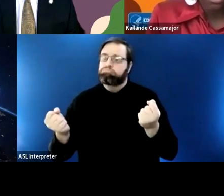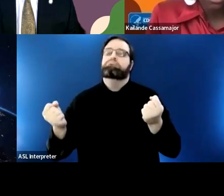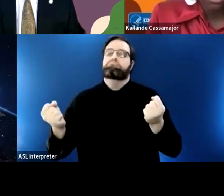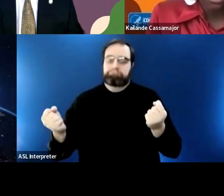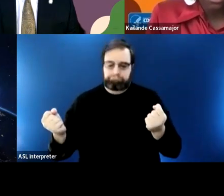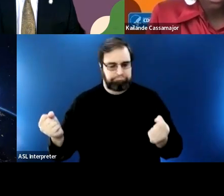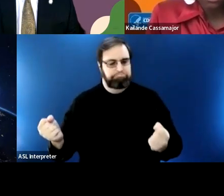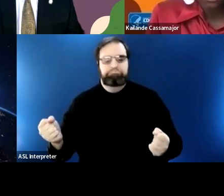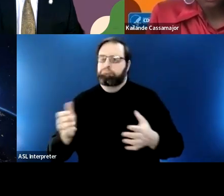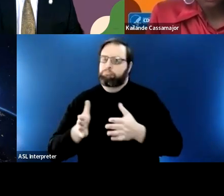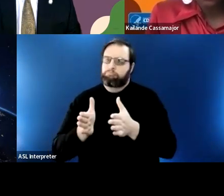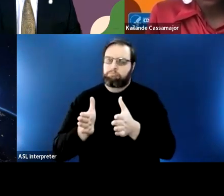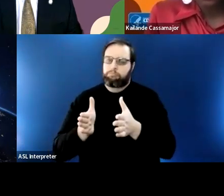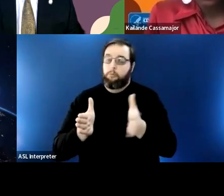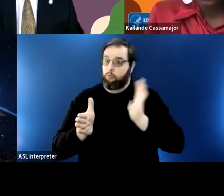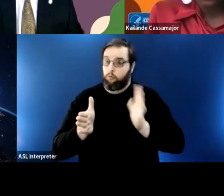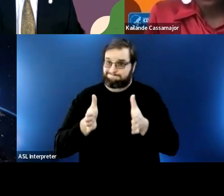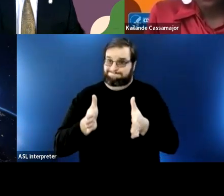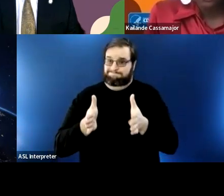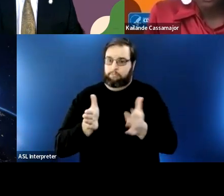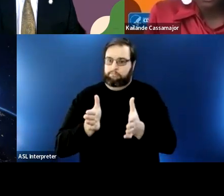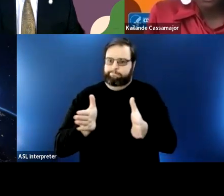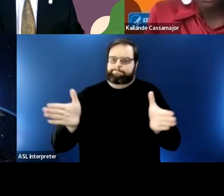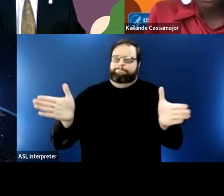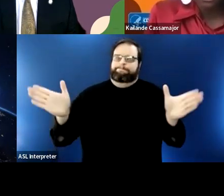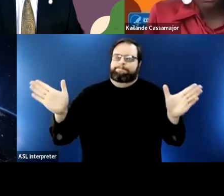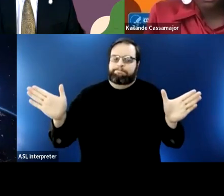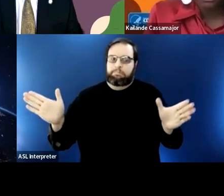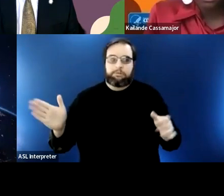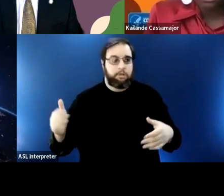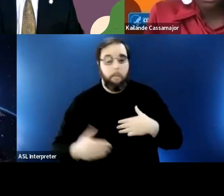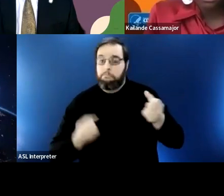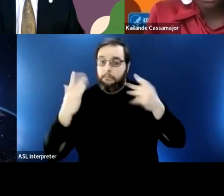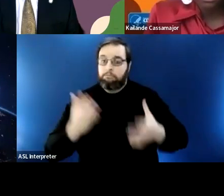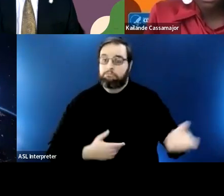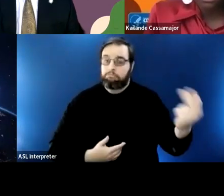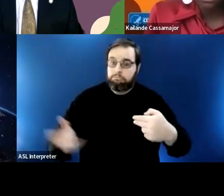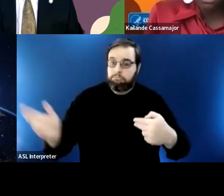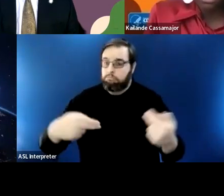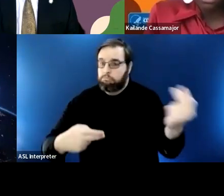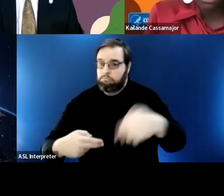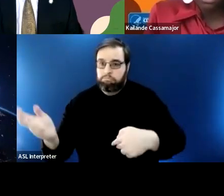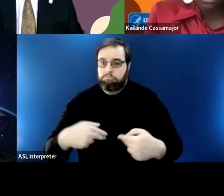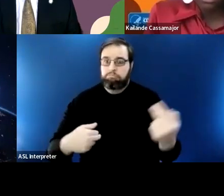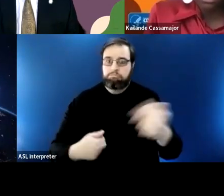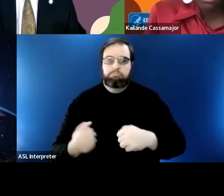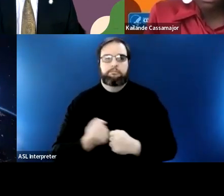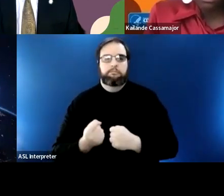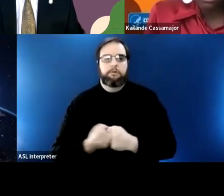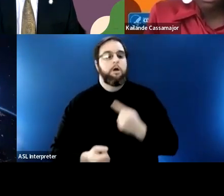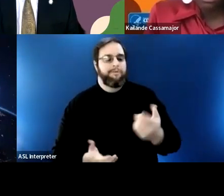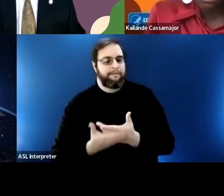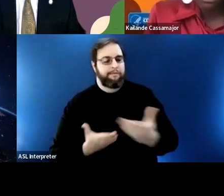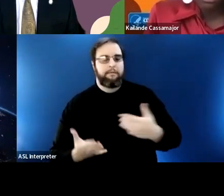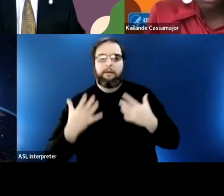is a wide ranging field that is totally embracing of a variety of steps. One thing that I'm quoting a health